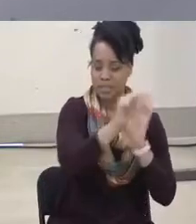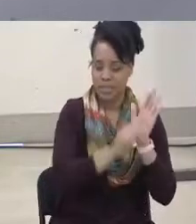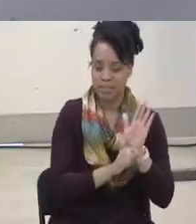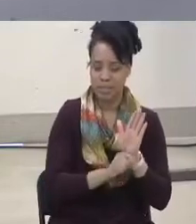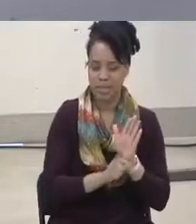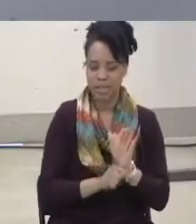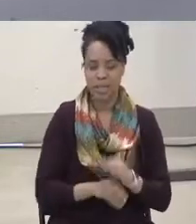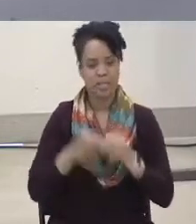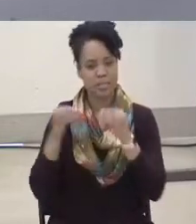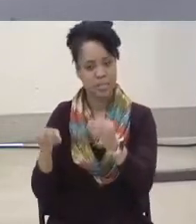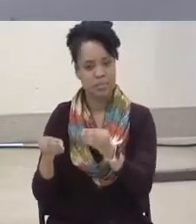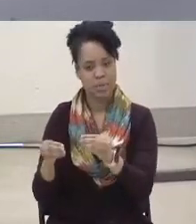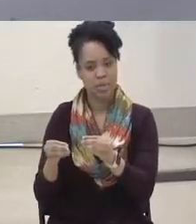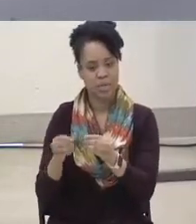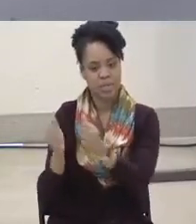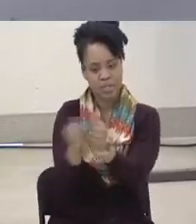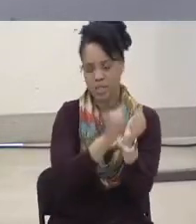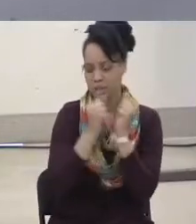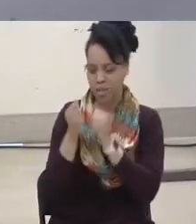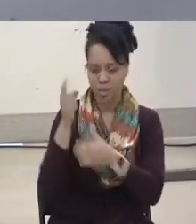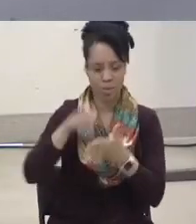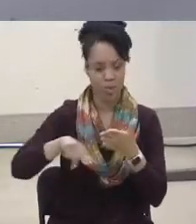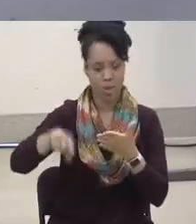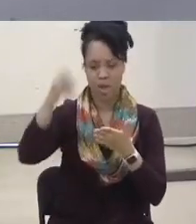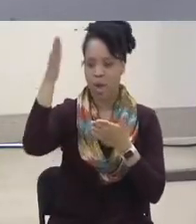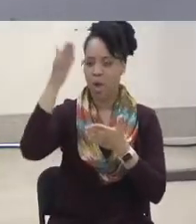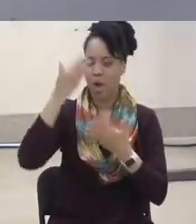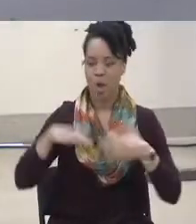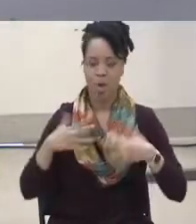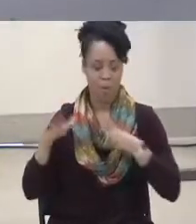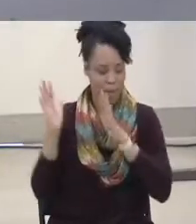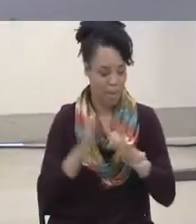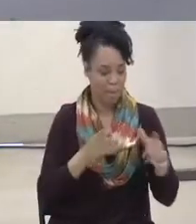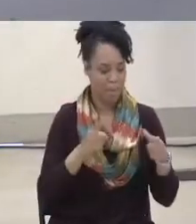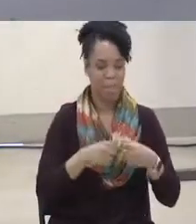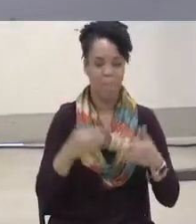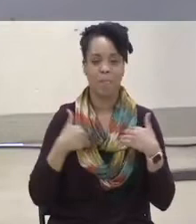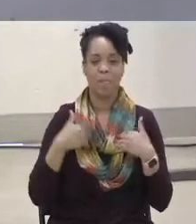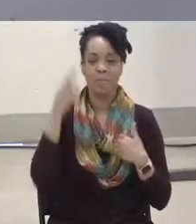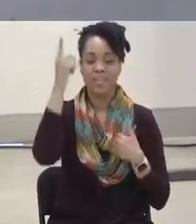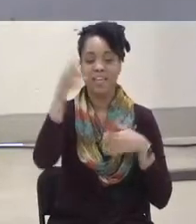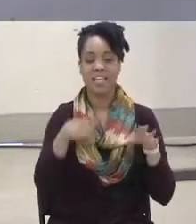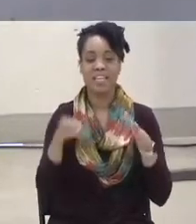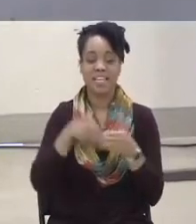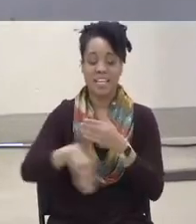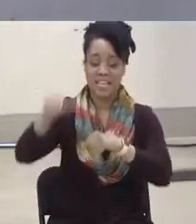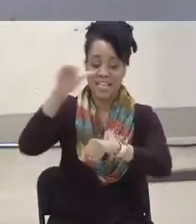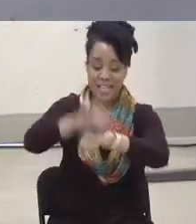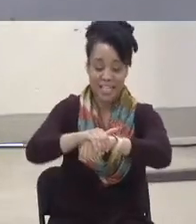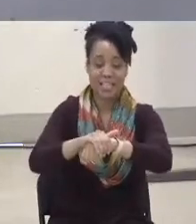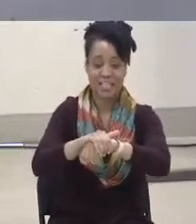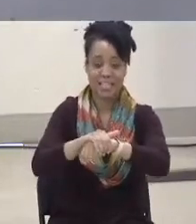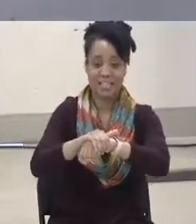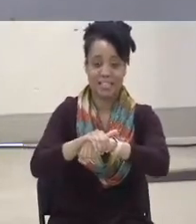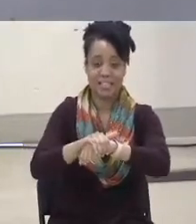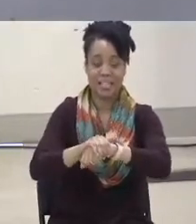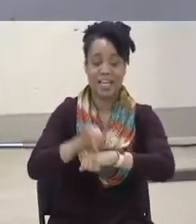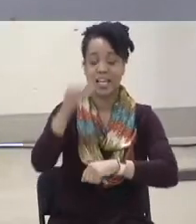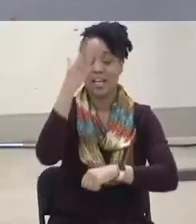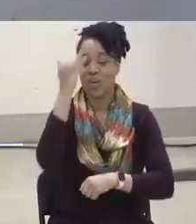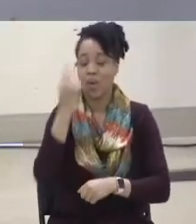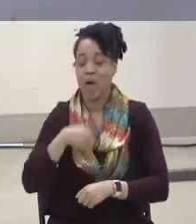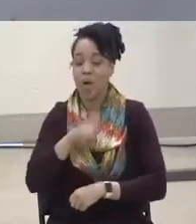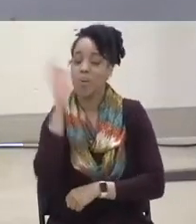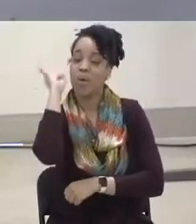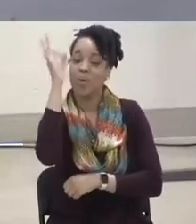have, haciendo lo que él siempre había planeado. he did that in English. Él lo hizo en inglés. And that's why we